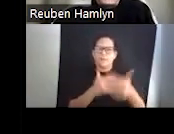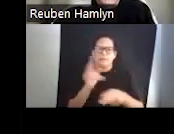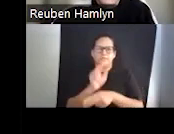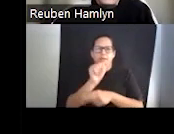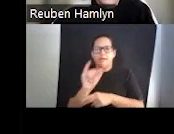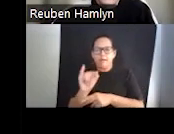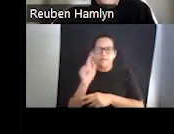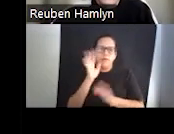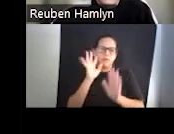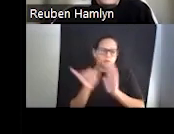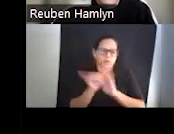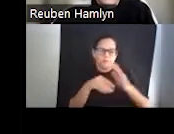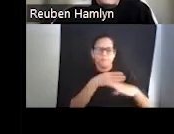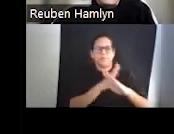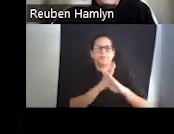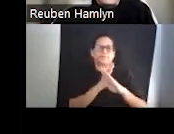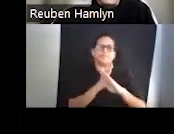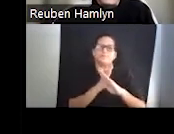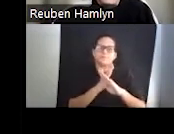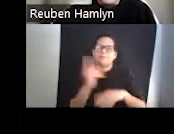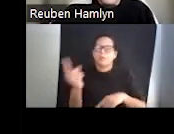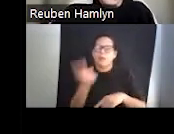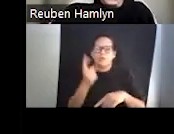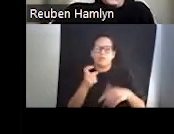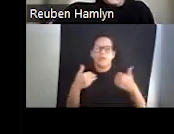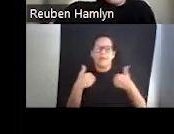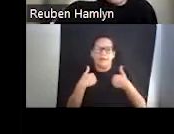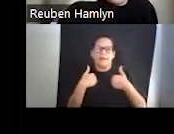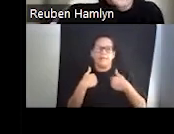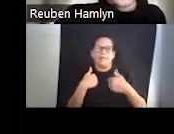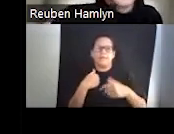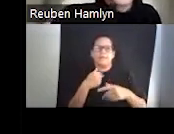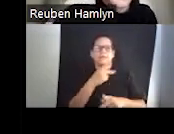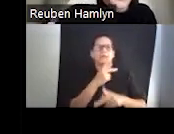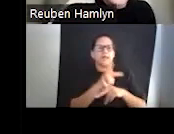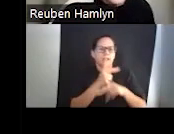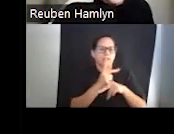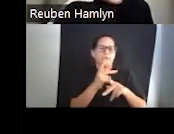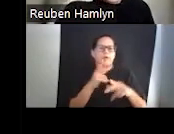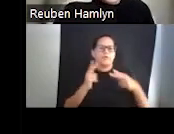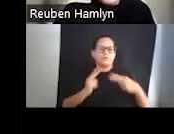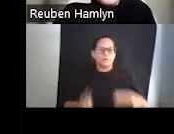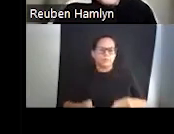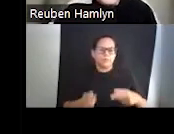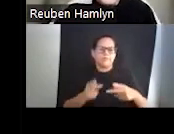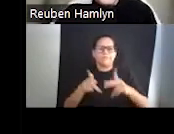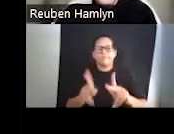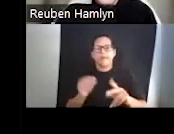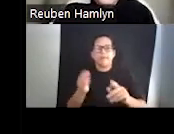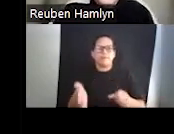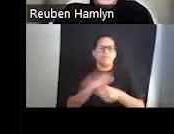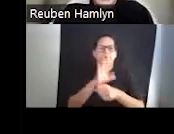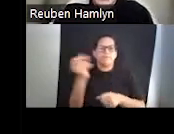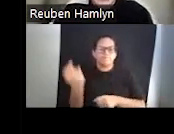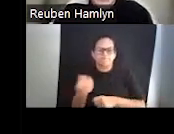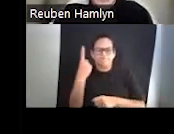AI for identity protection should always have careful human curation and oversight, along with a deep